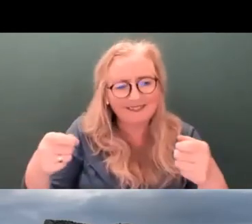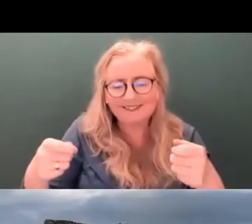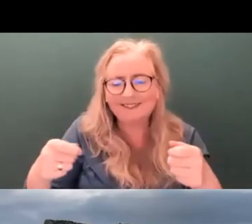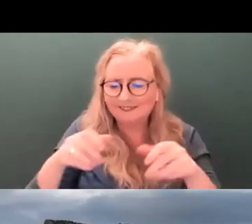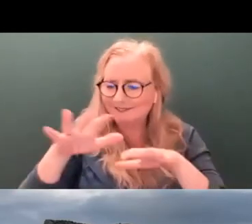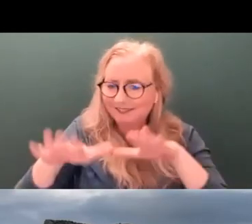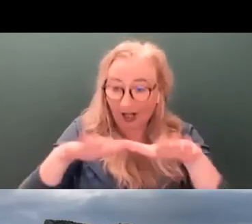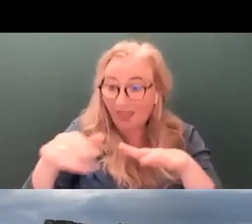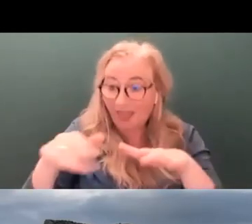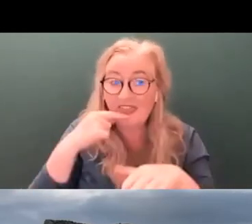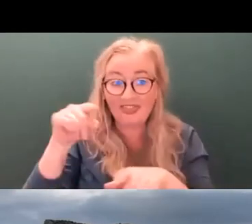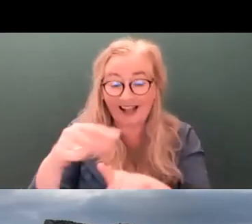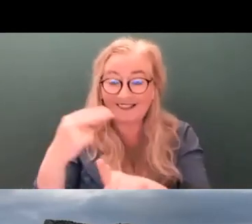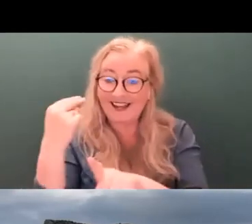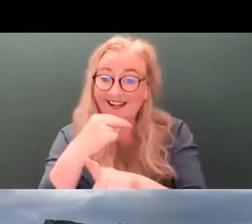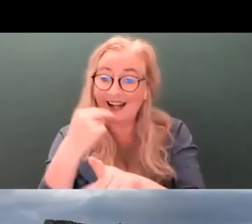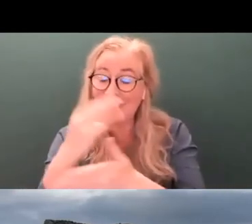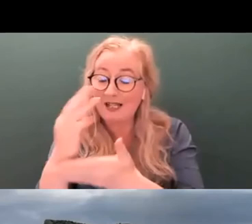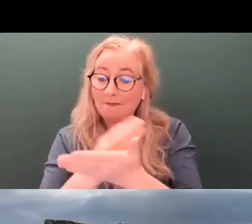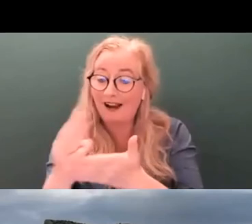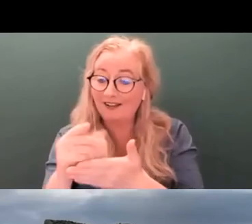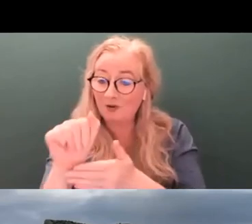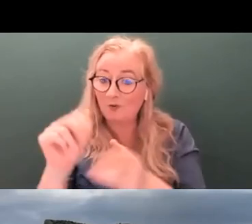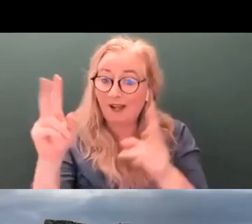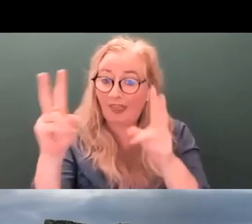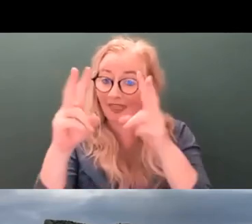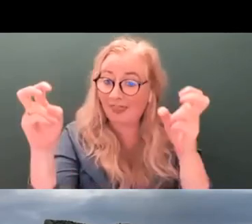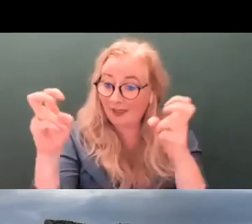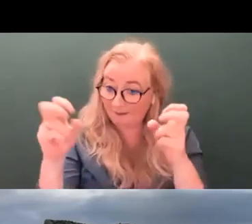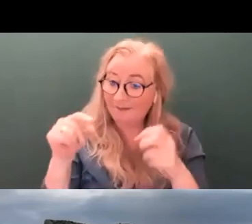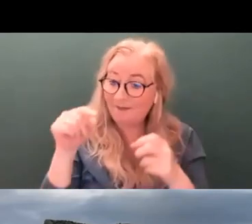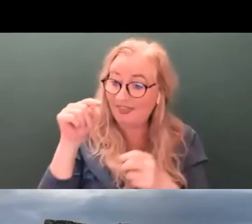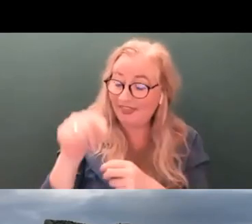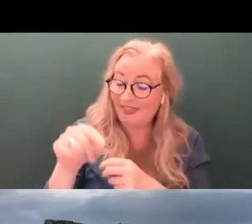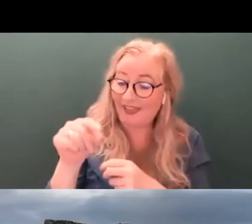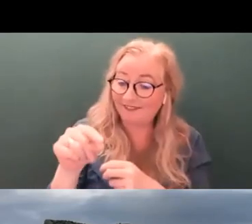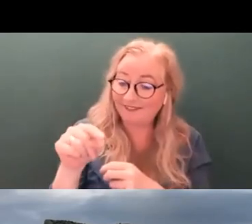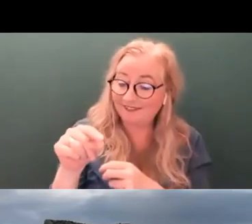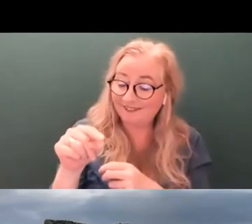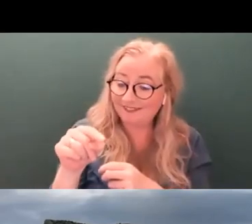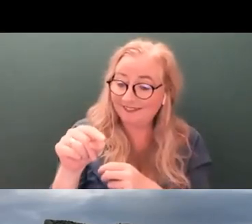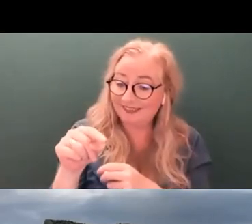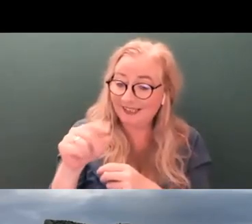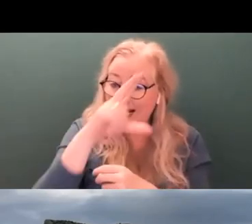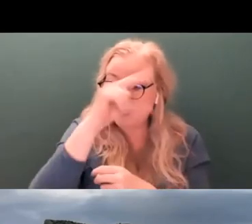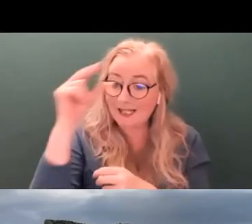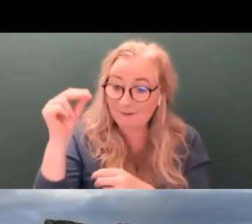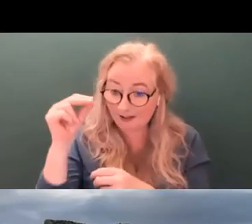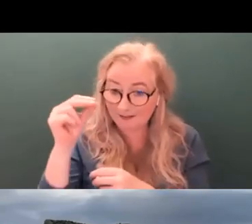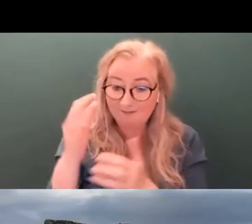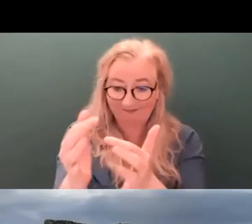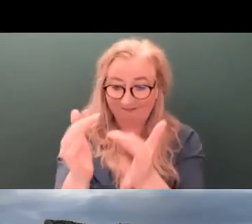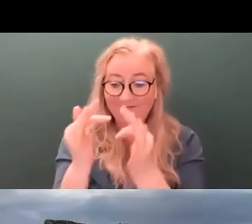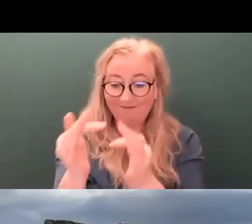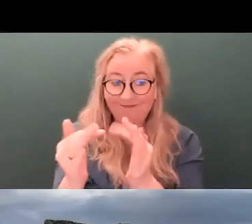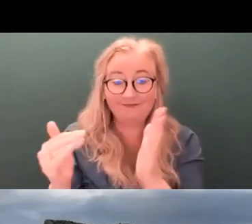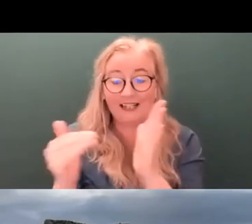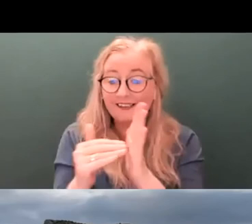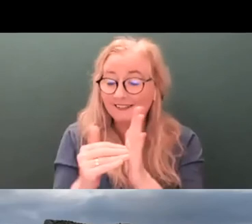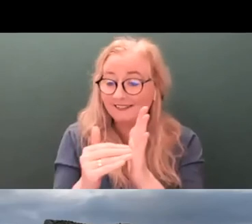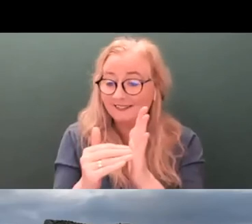that fits in really nicely to this year's theme. So for that particular example, absolutely and